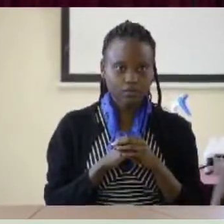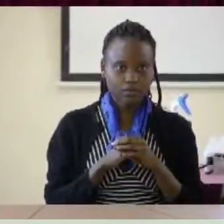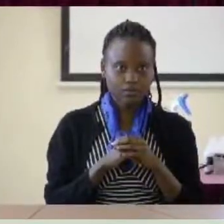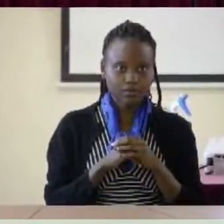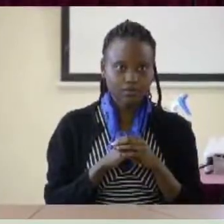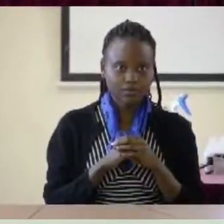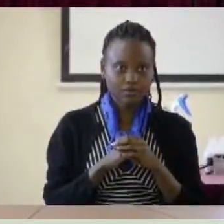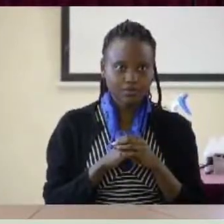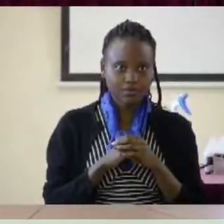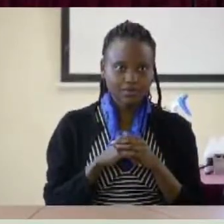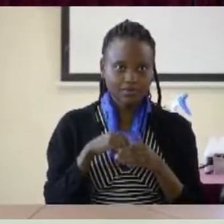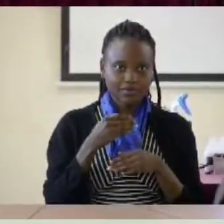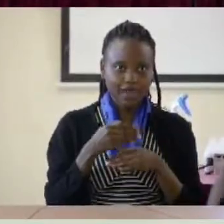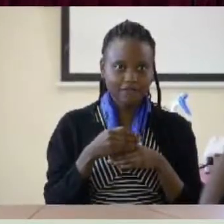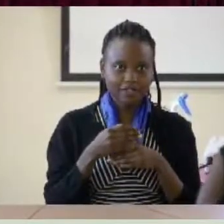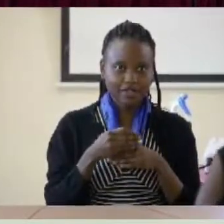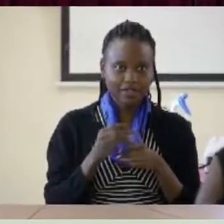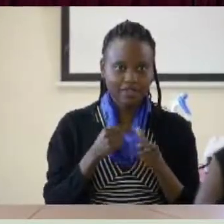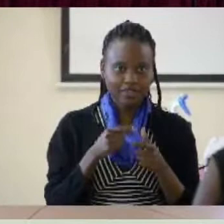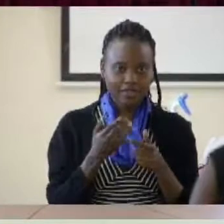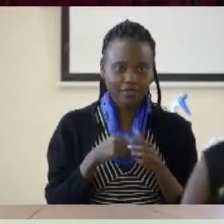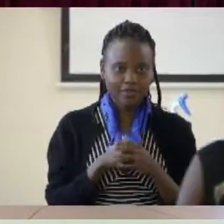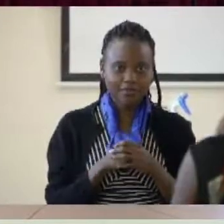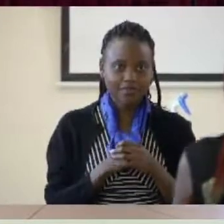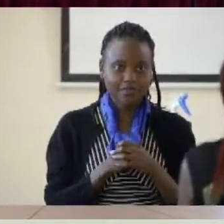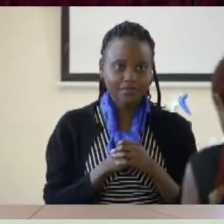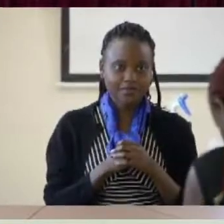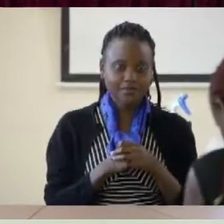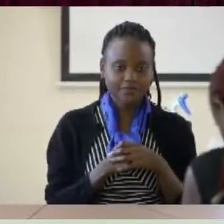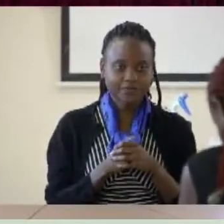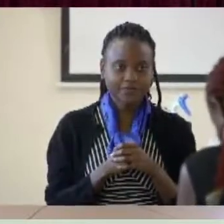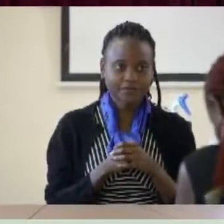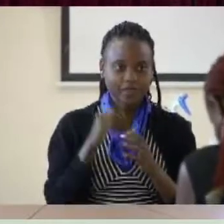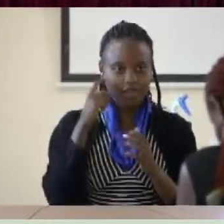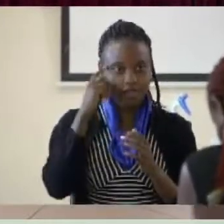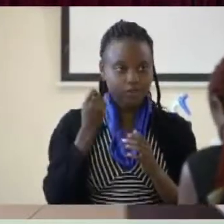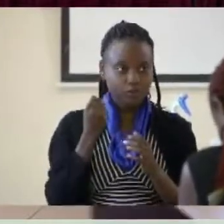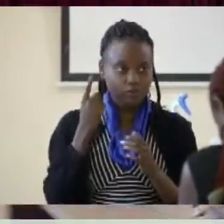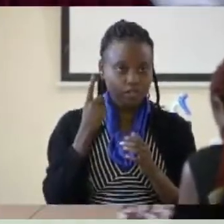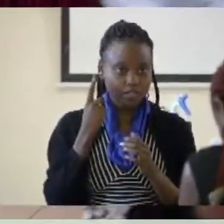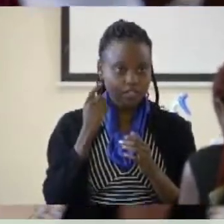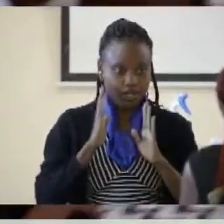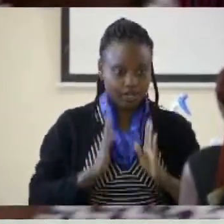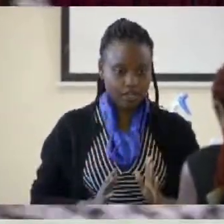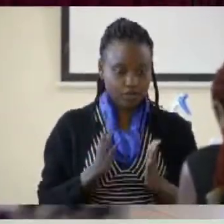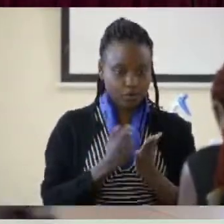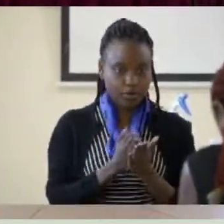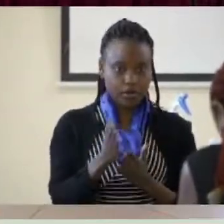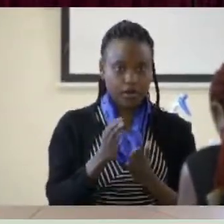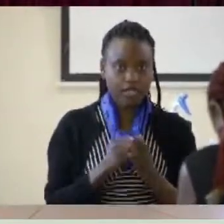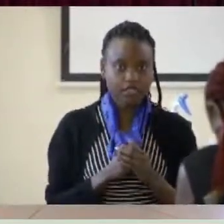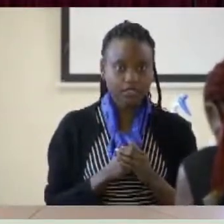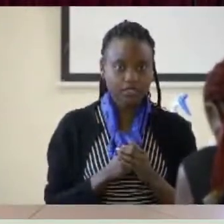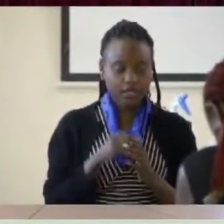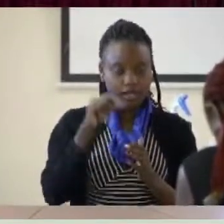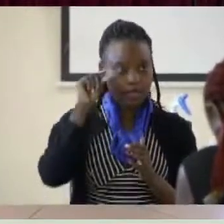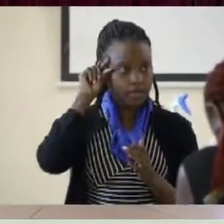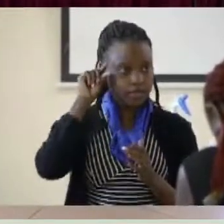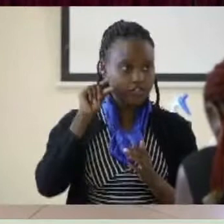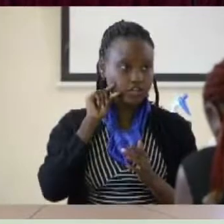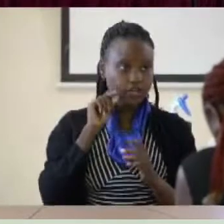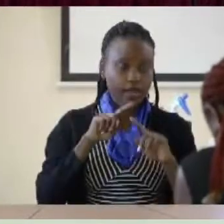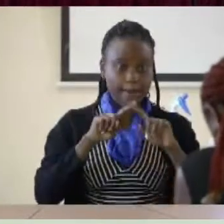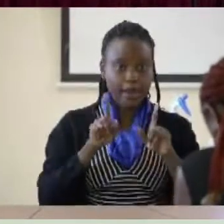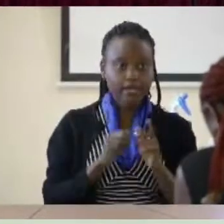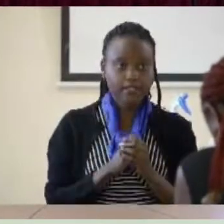very much. I think we've now gotten other perspectives on human rights and gender,